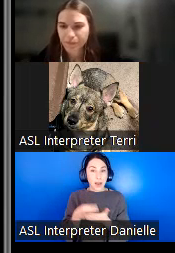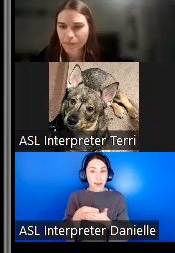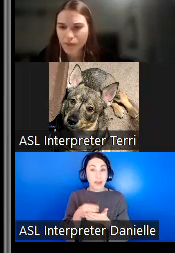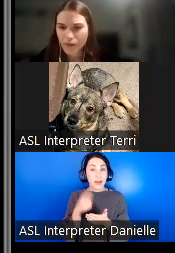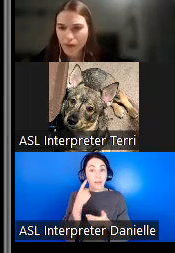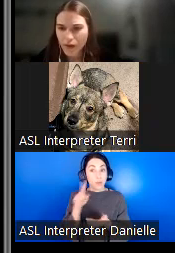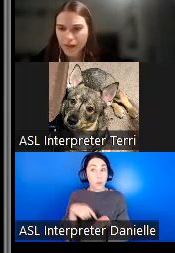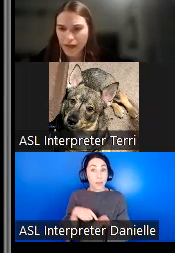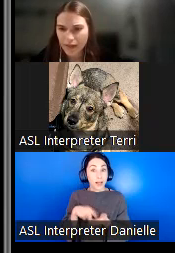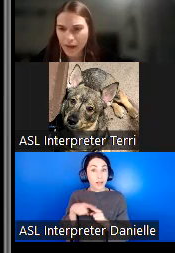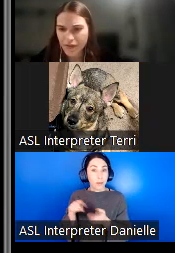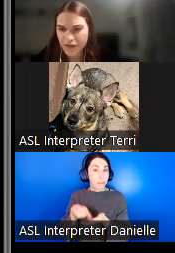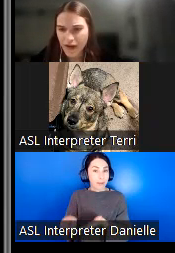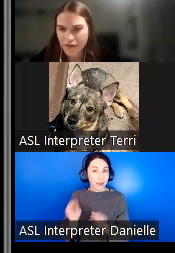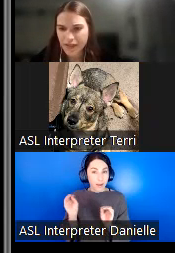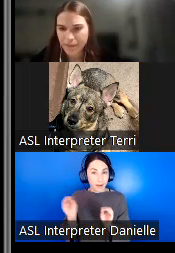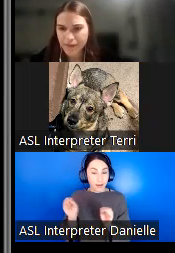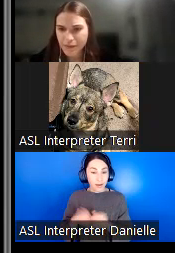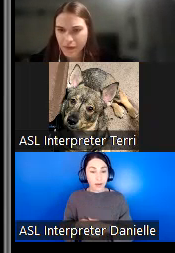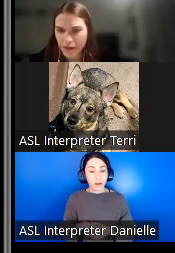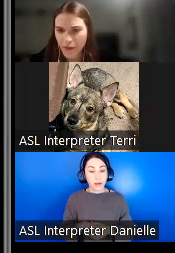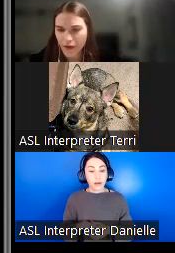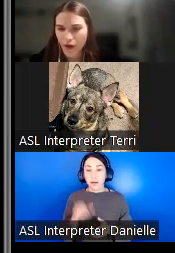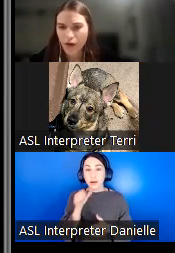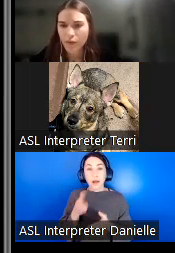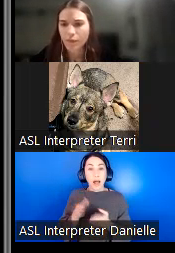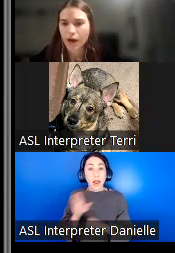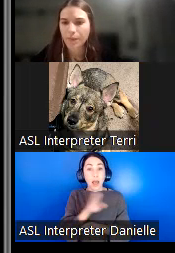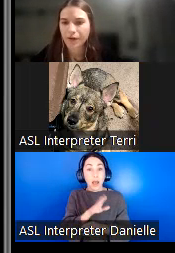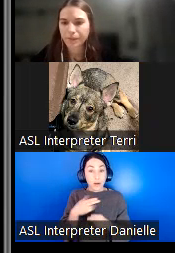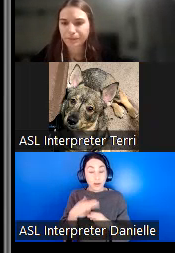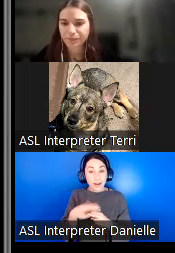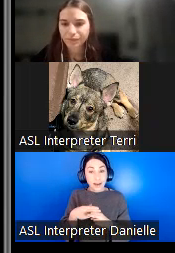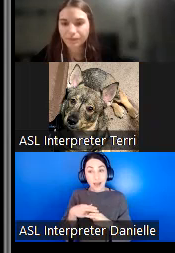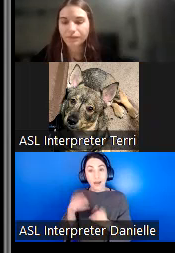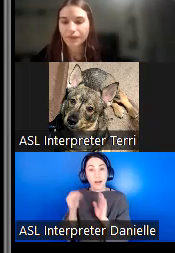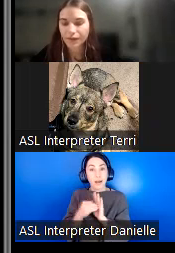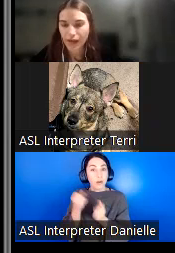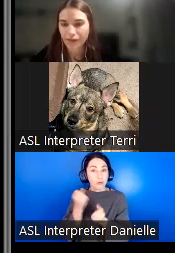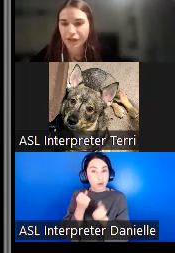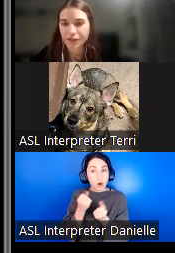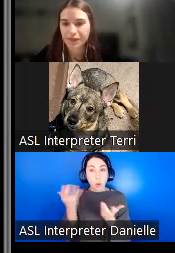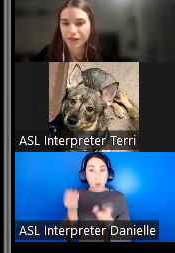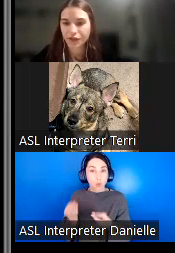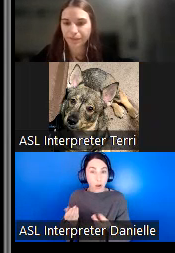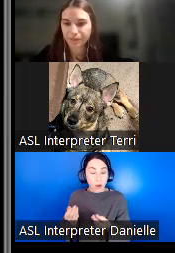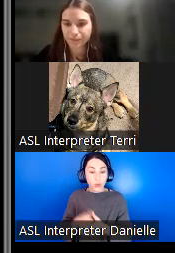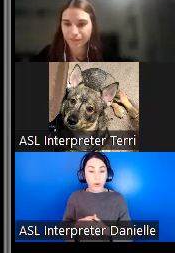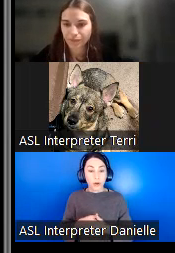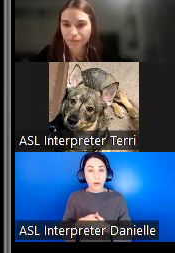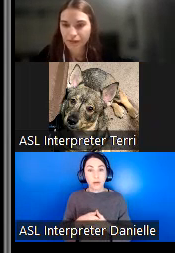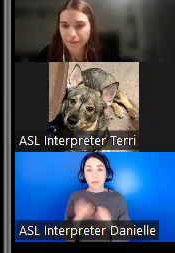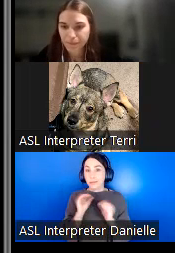bills, not allowing the survivor's name to be on the car or property, lack of